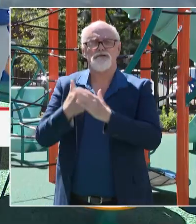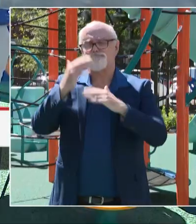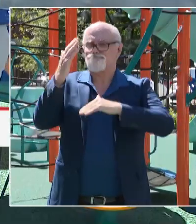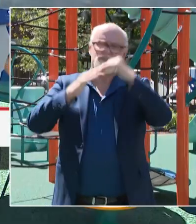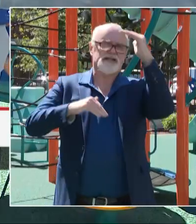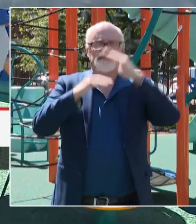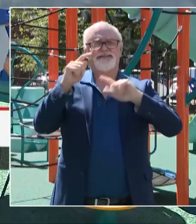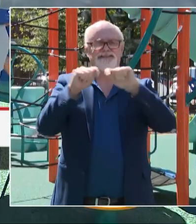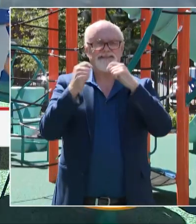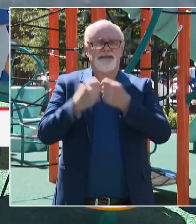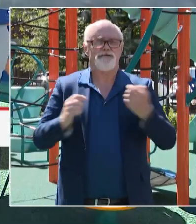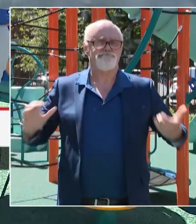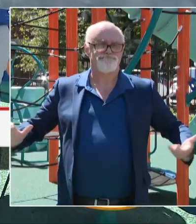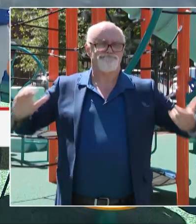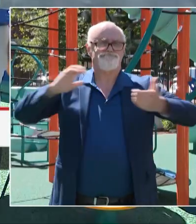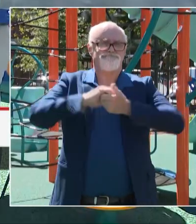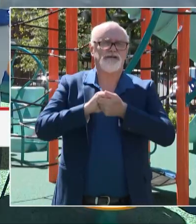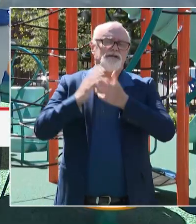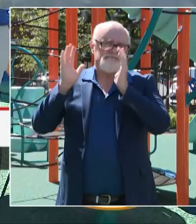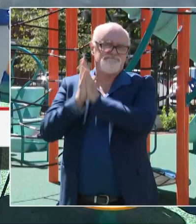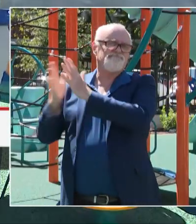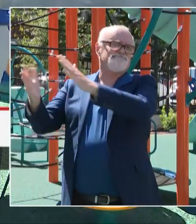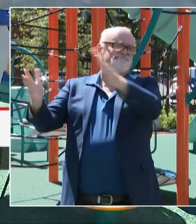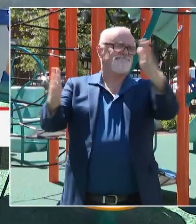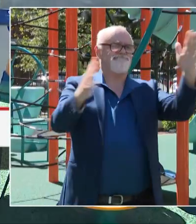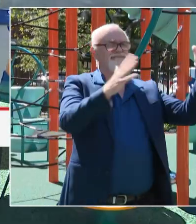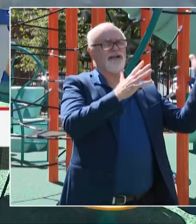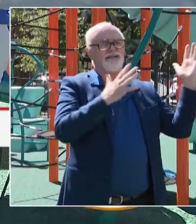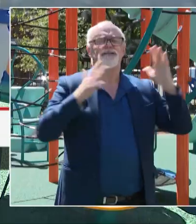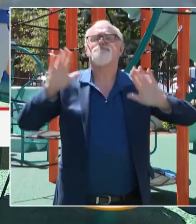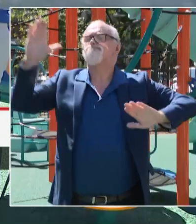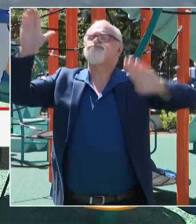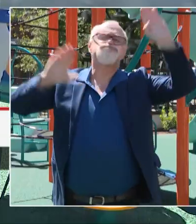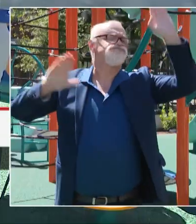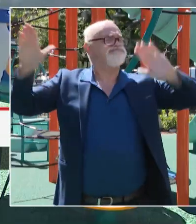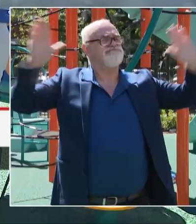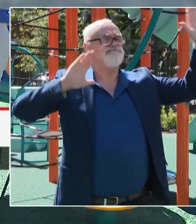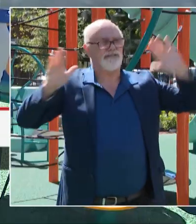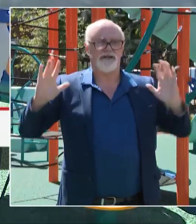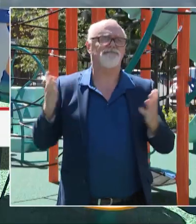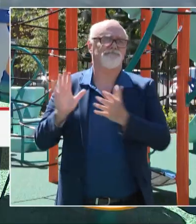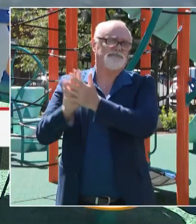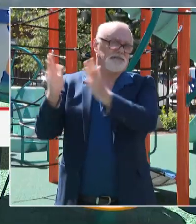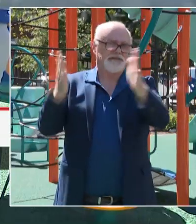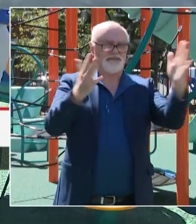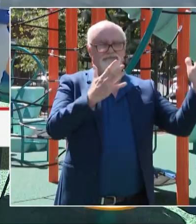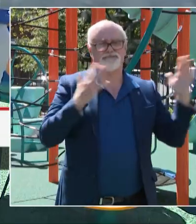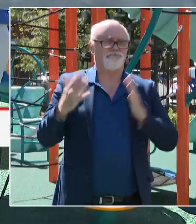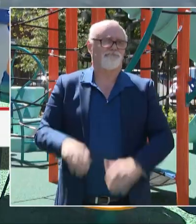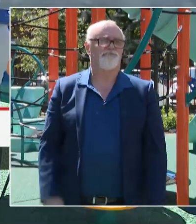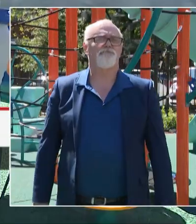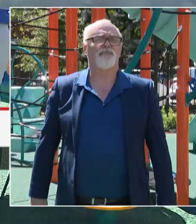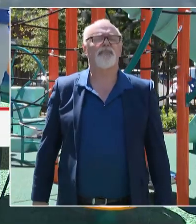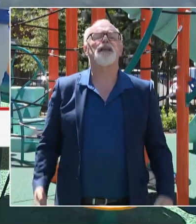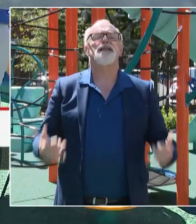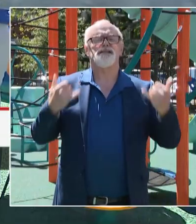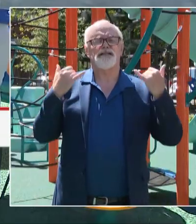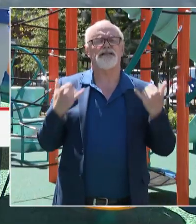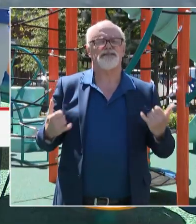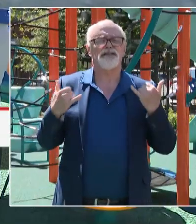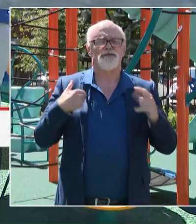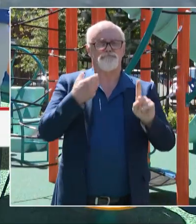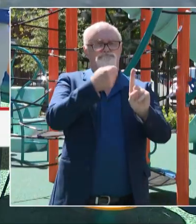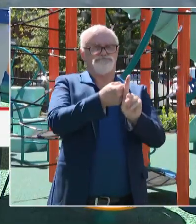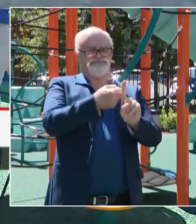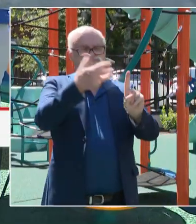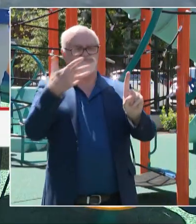Construction. I think Carlos will say, please raise your hand to be recognized. All right, so now I'd like to tell you a bit more about